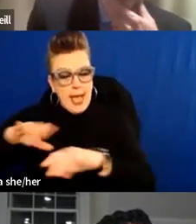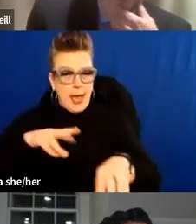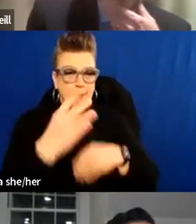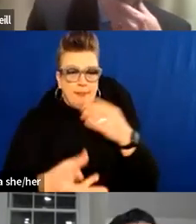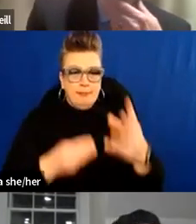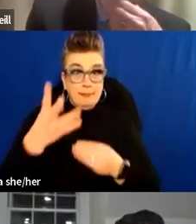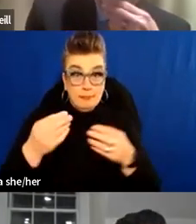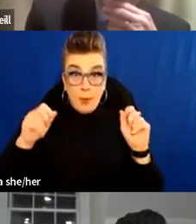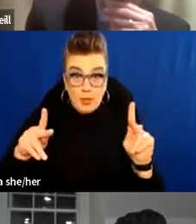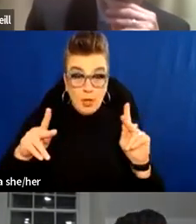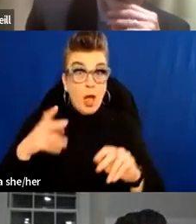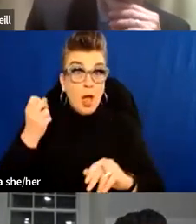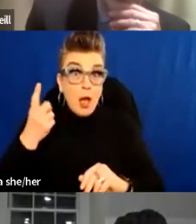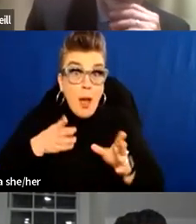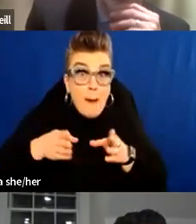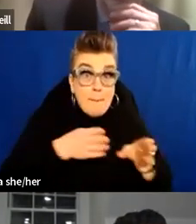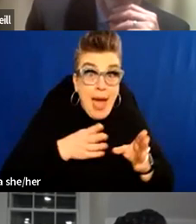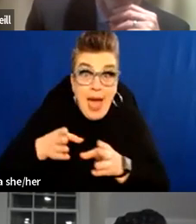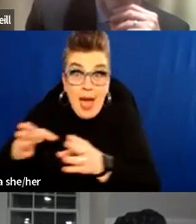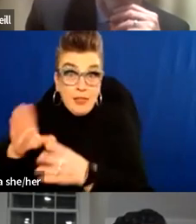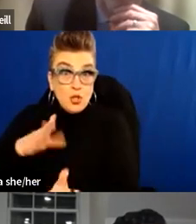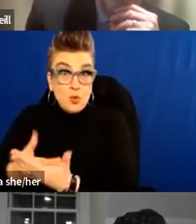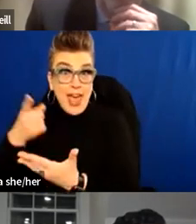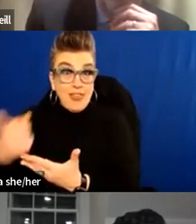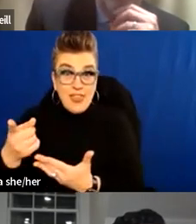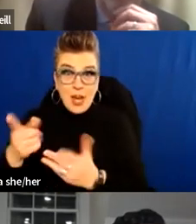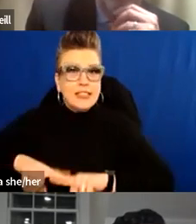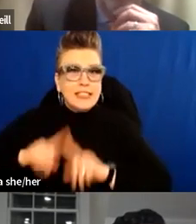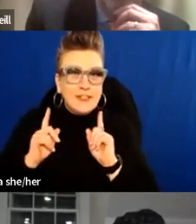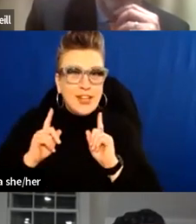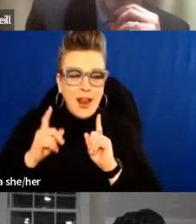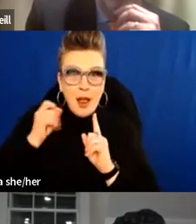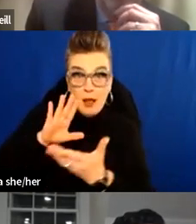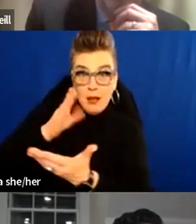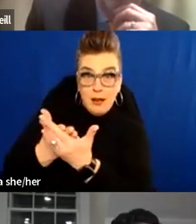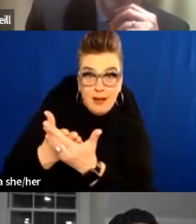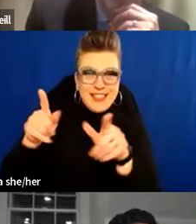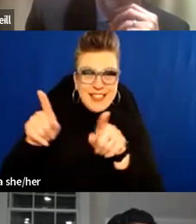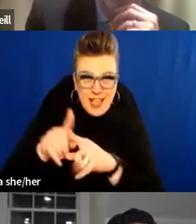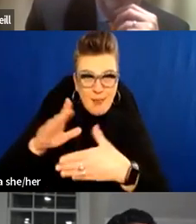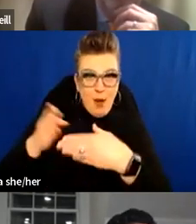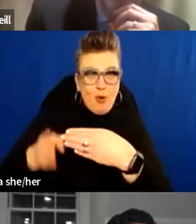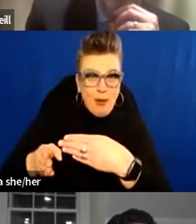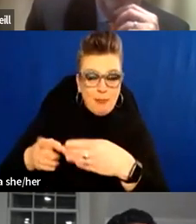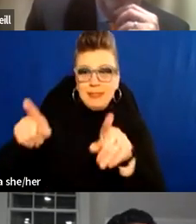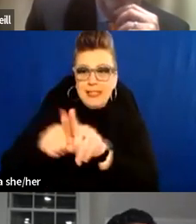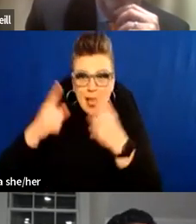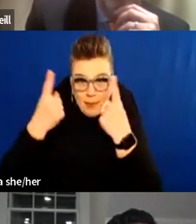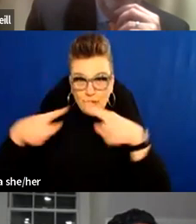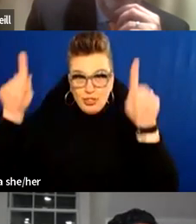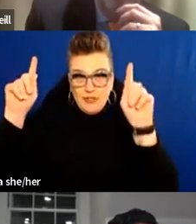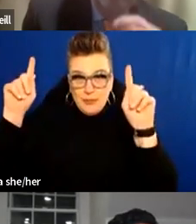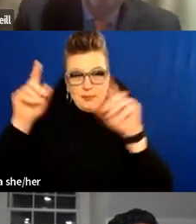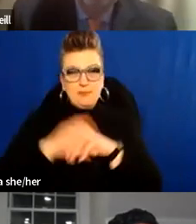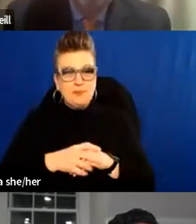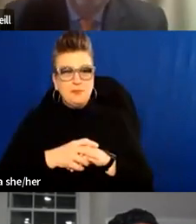while taking different pathways there reaching the same outcomes the same levels um levels of achievement and and part